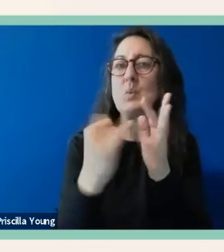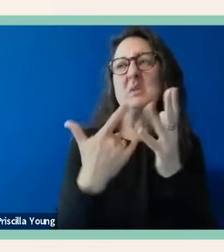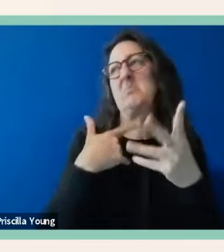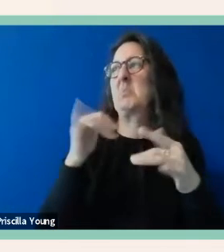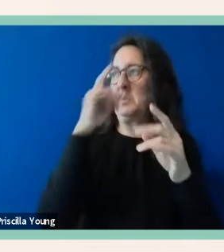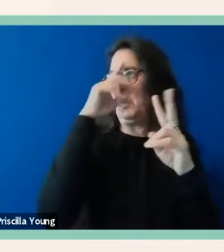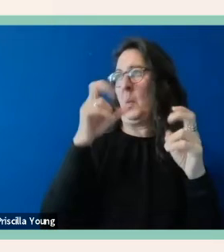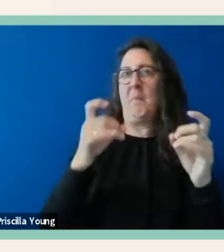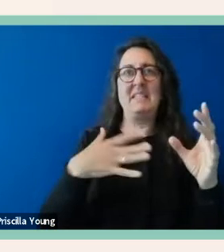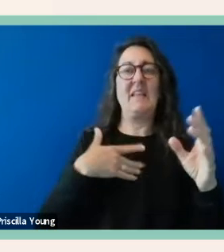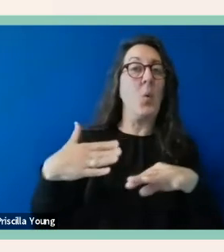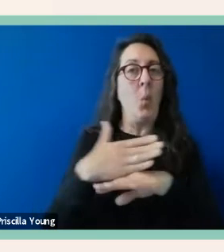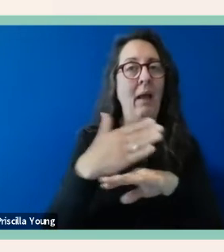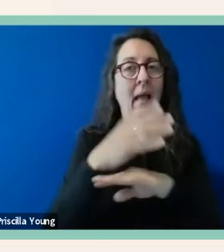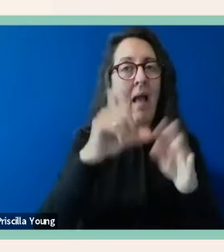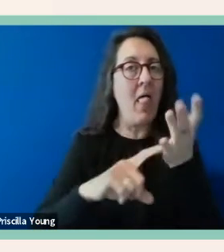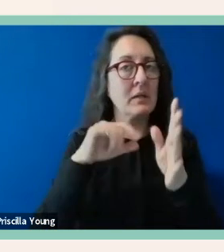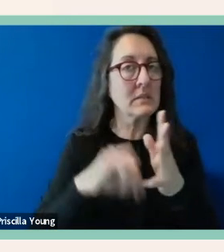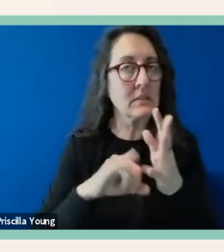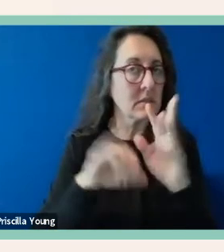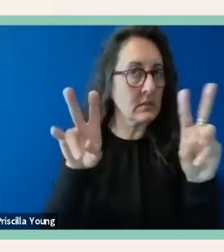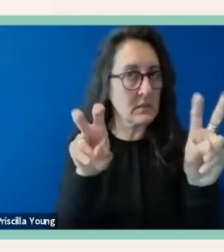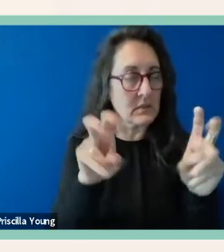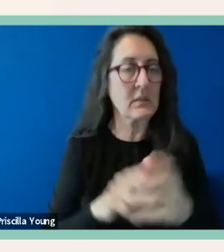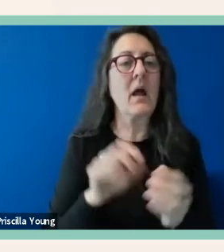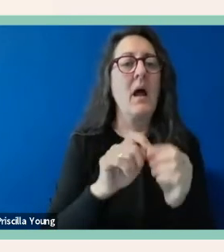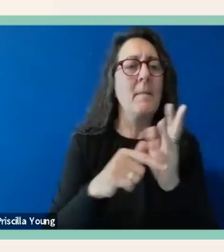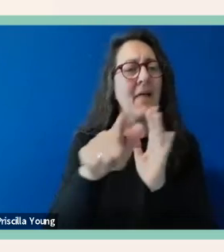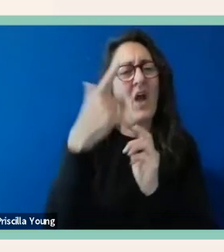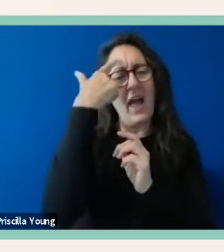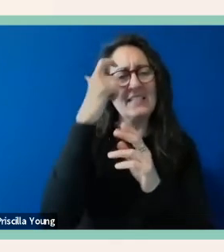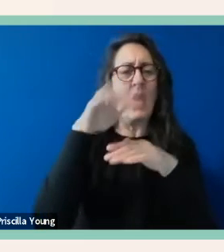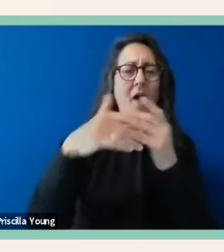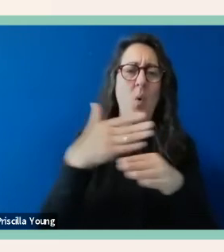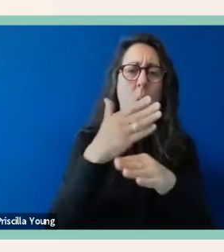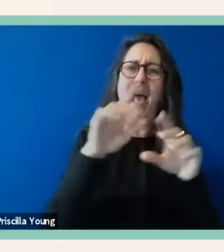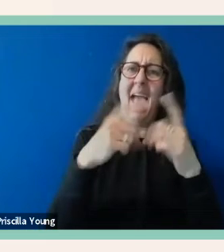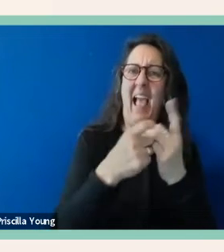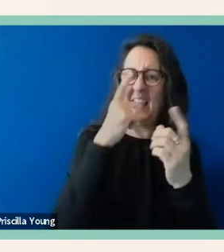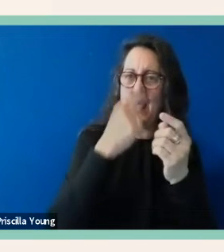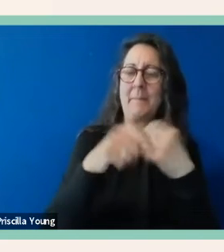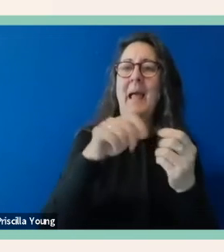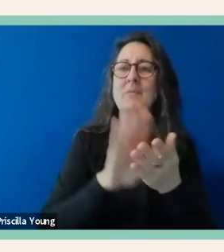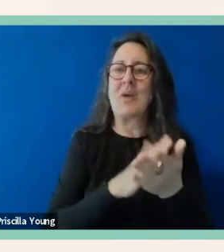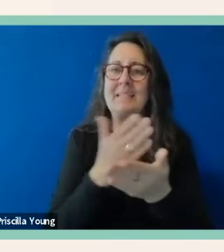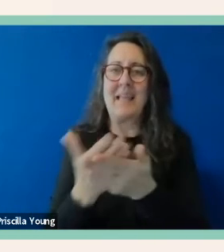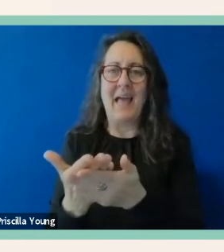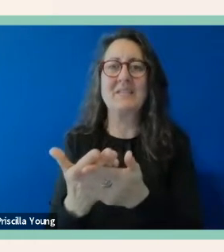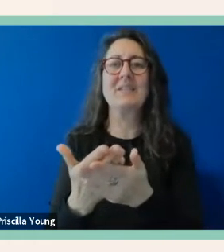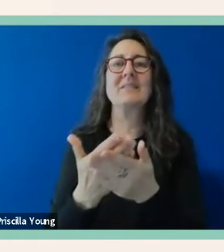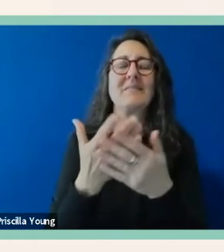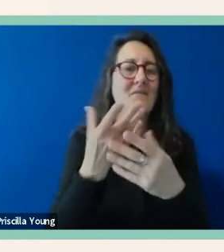class. But that neutral idea of working classes can get translated through policies, beliefs, laws